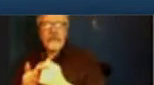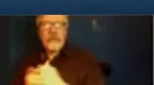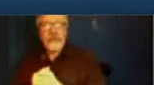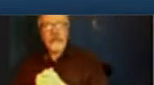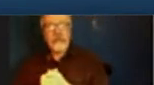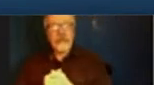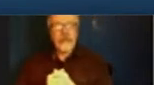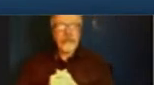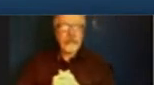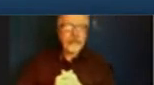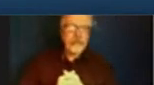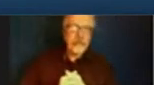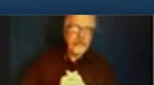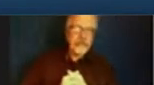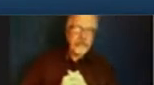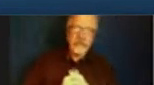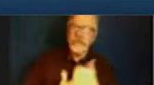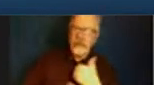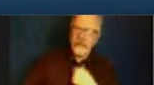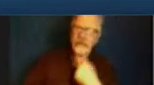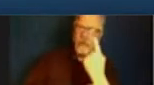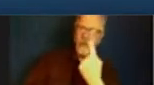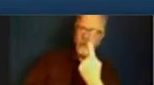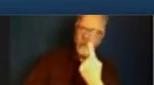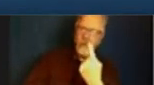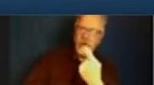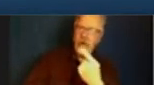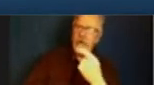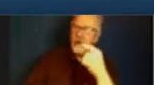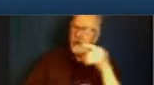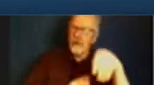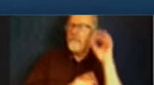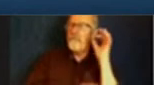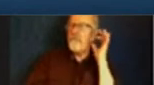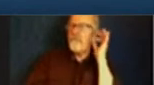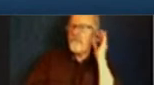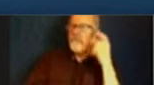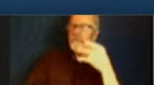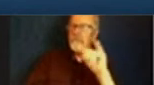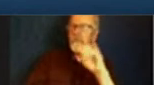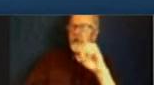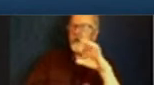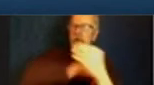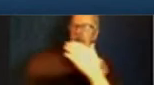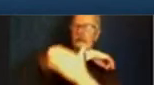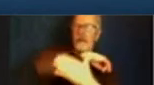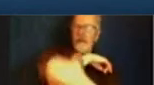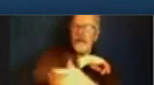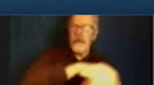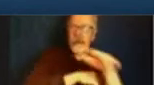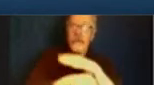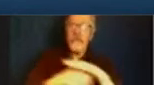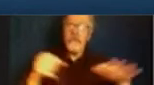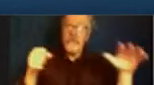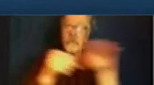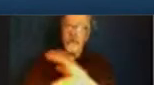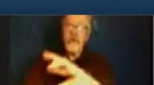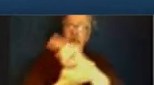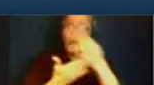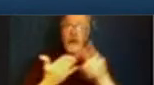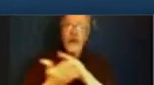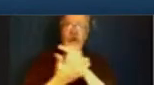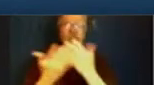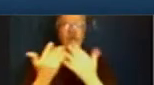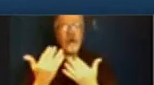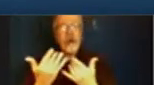in Pierce County. It's full, 2-hour wait. They're going to have to close early. Same thing I was down in Thurston County. What are you doing? I know you're talking about